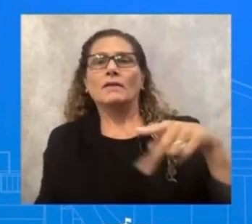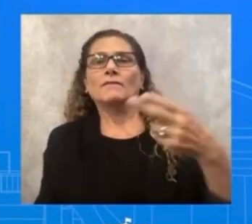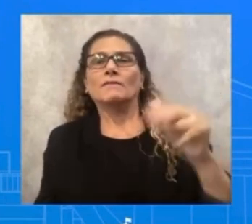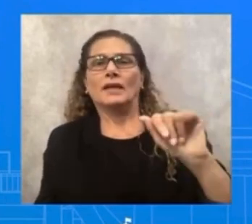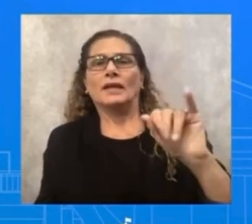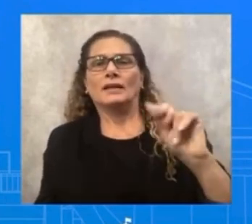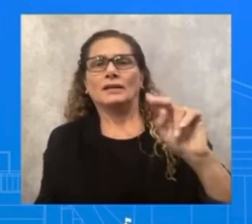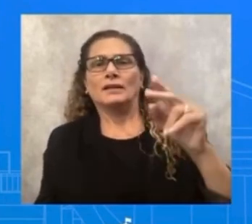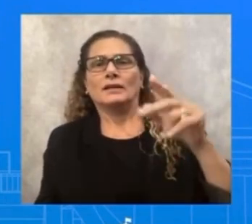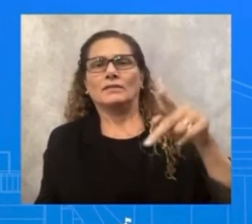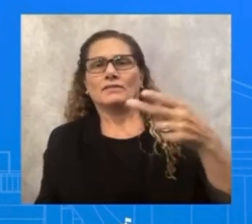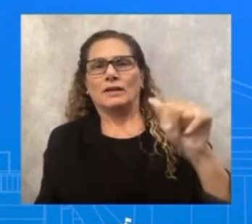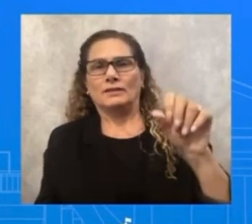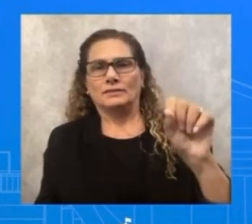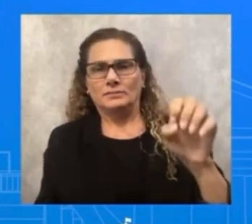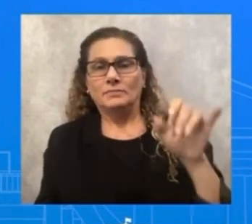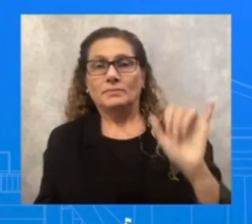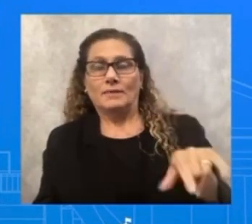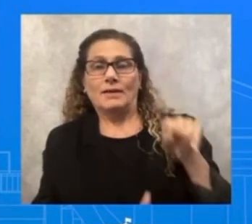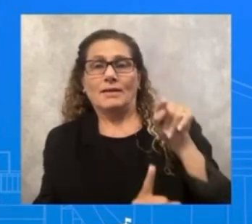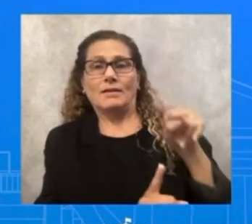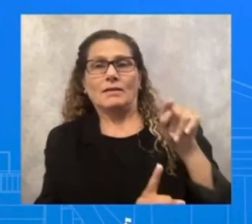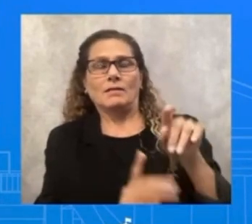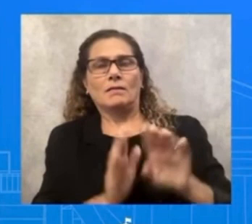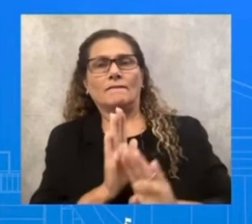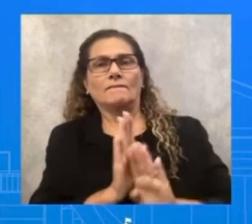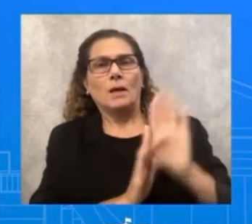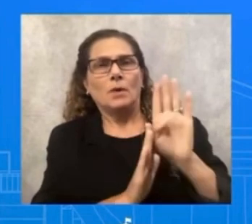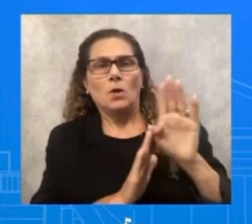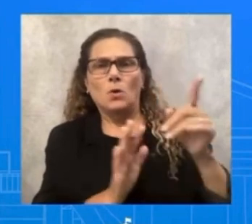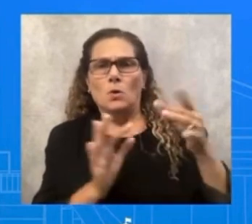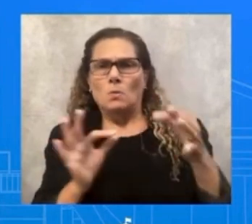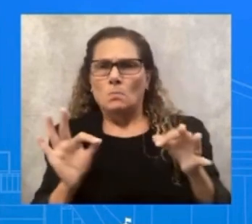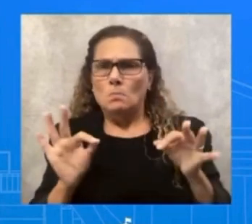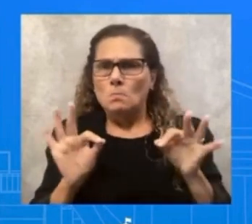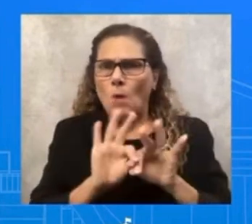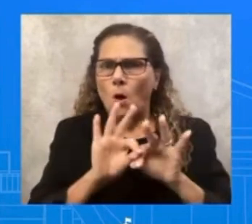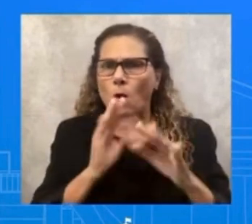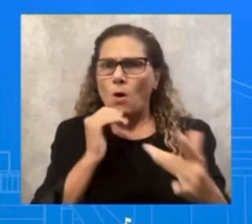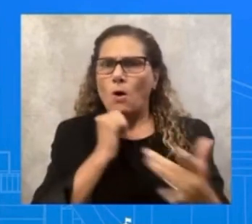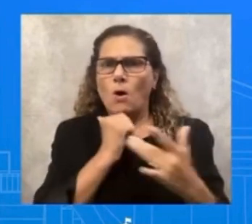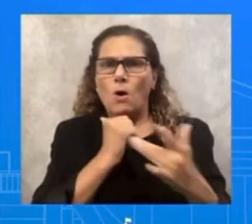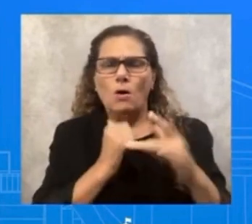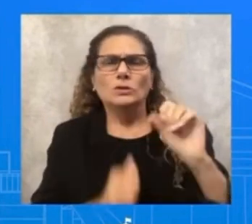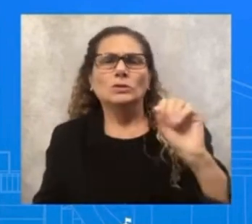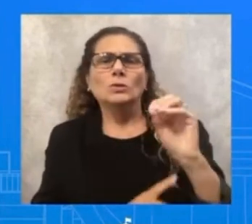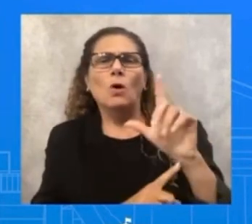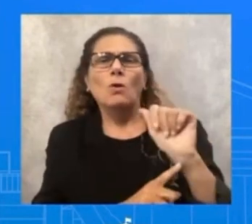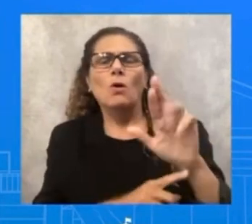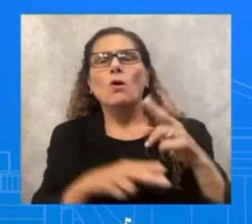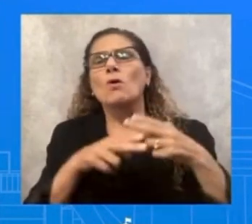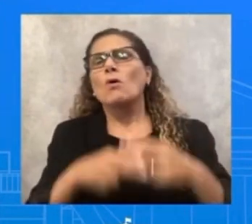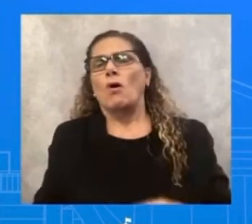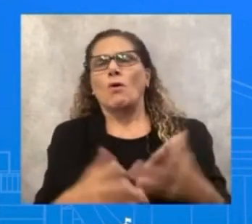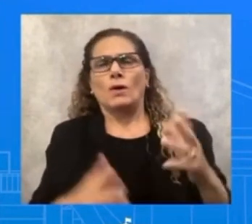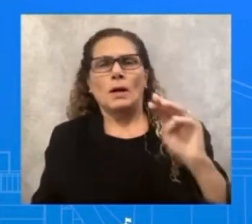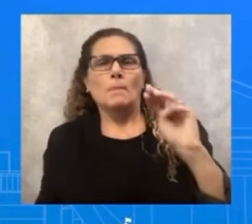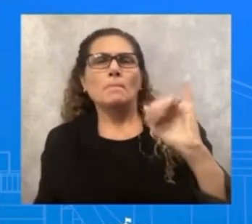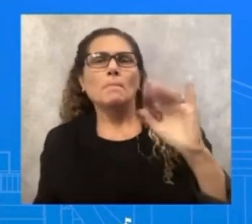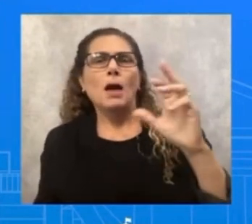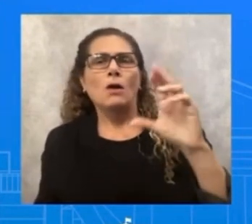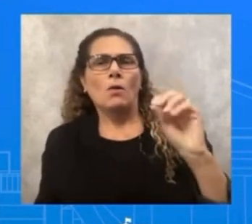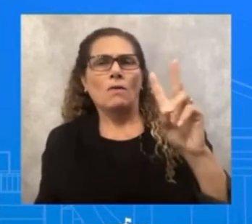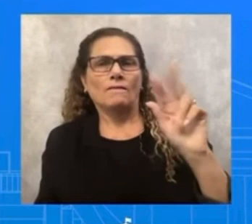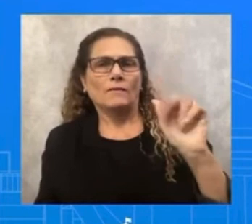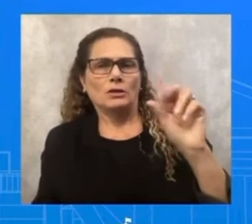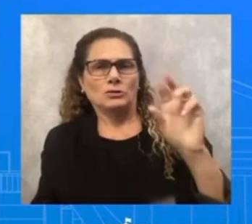for the solar industry called microinverters, was manufacturing those products in Romania,